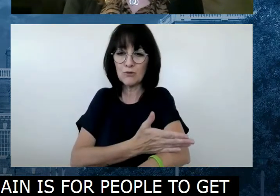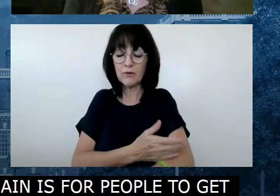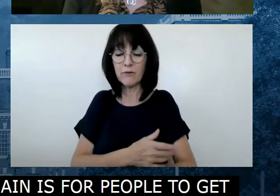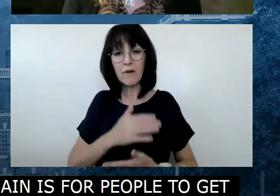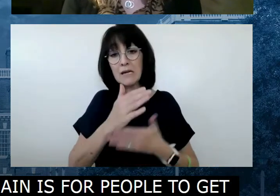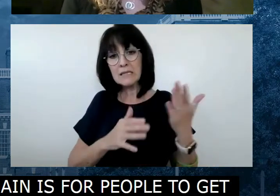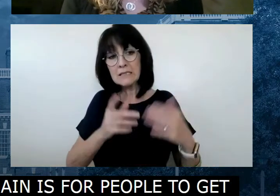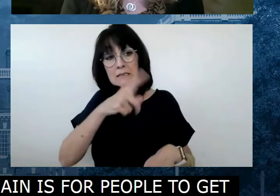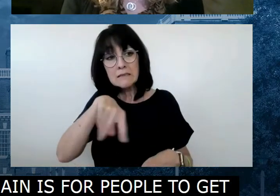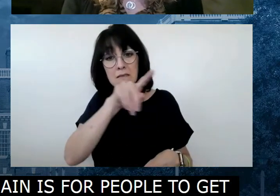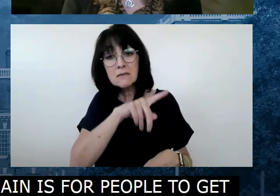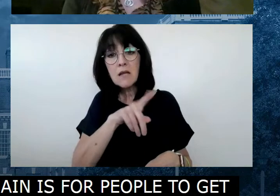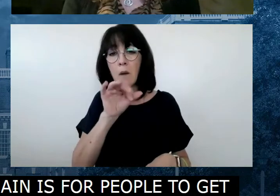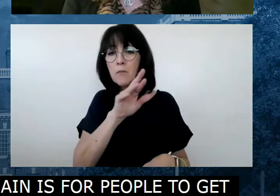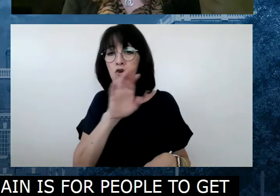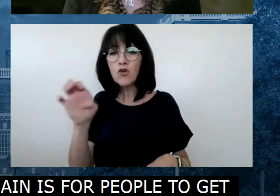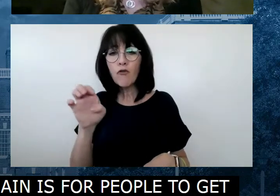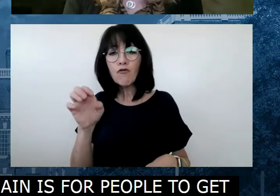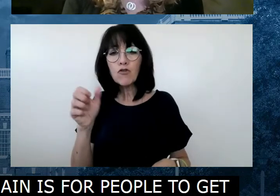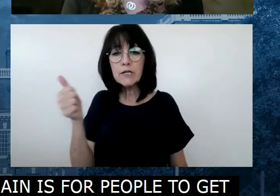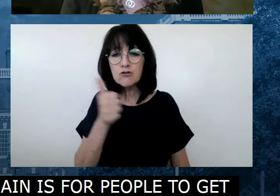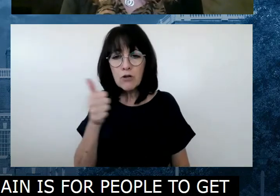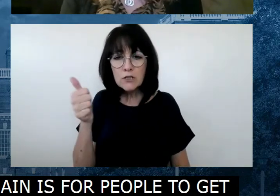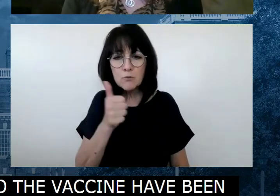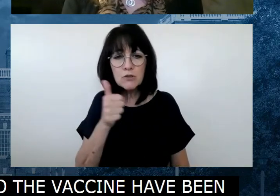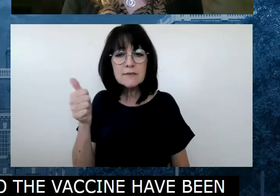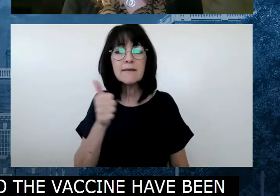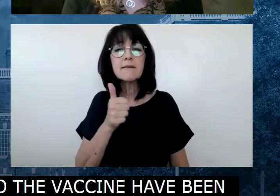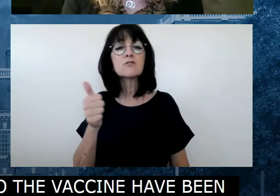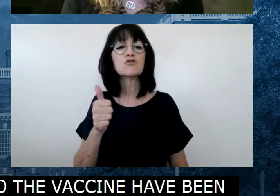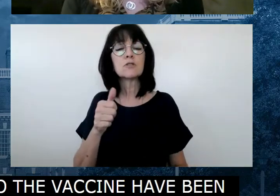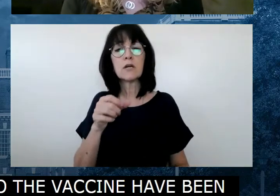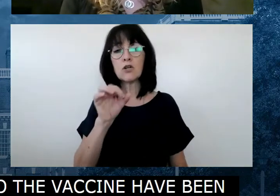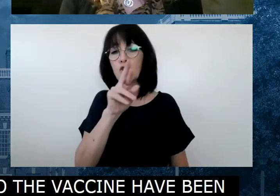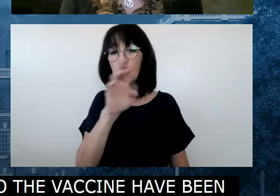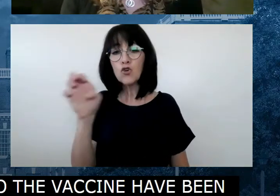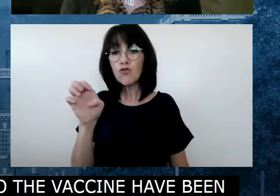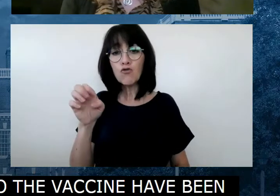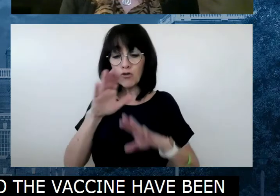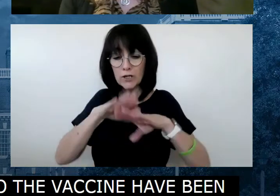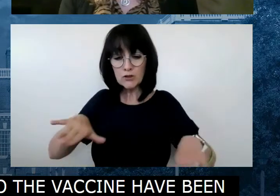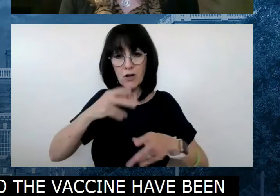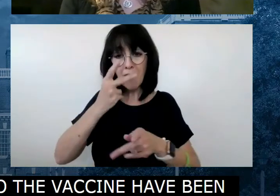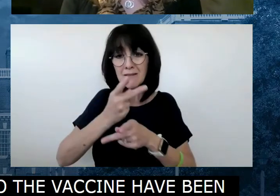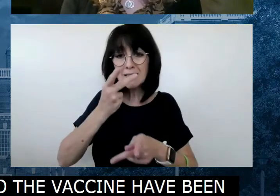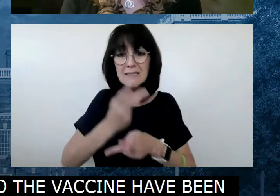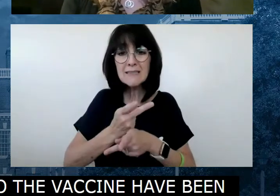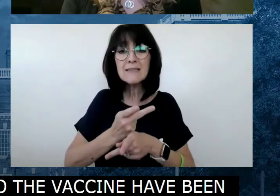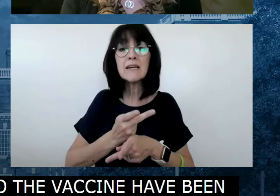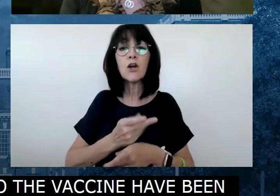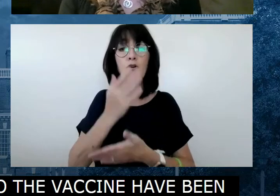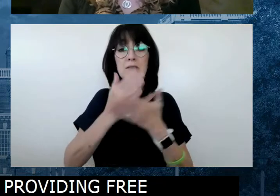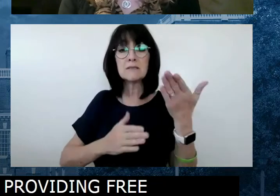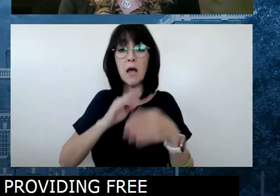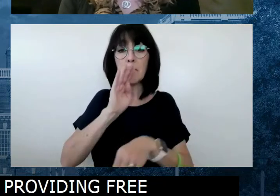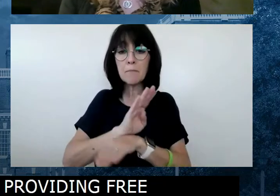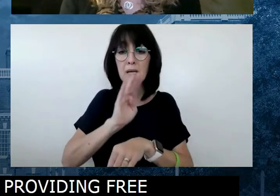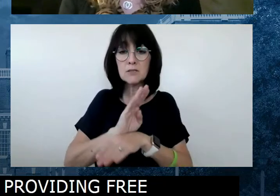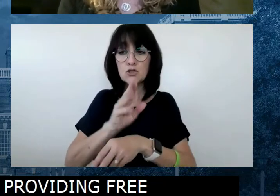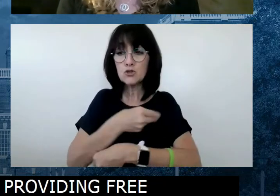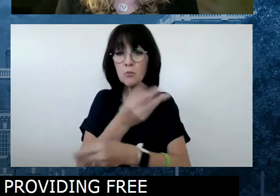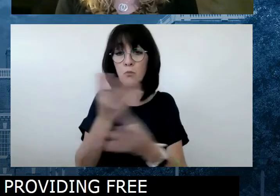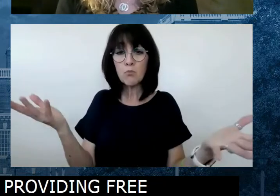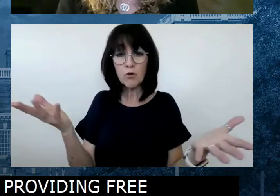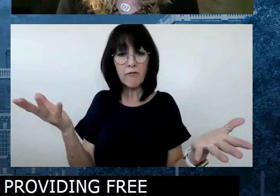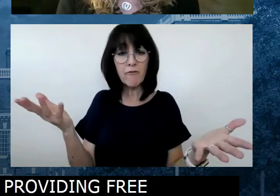free transportation through Uber is available. Some businesses are providing free or